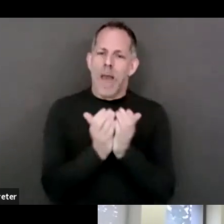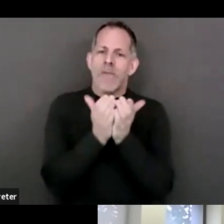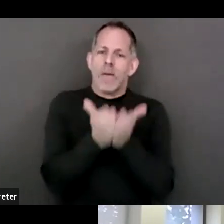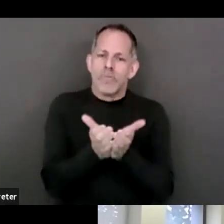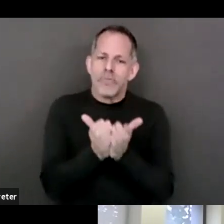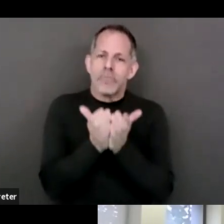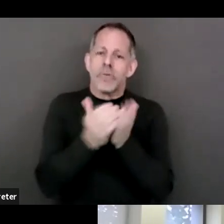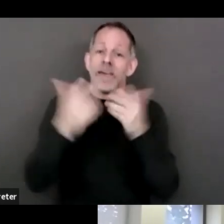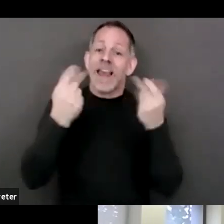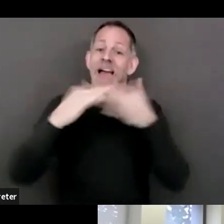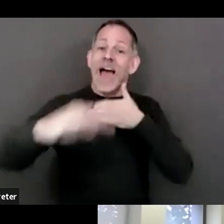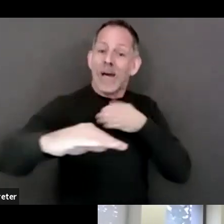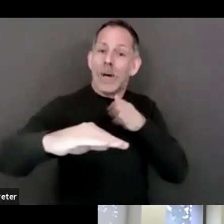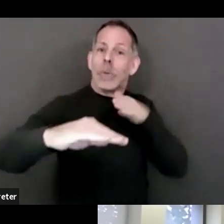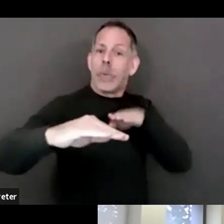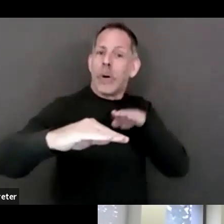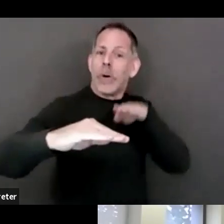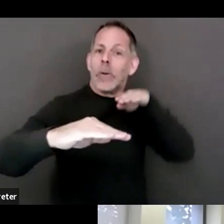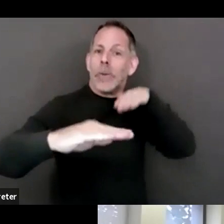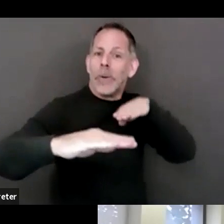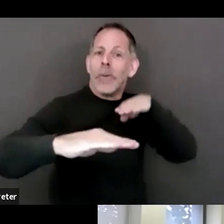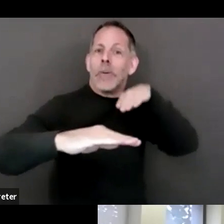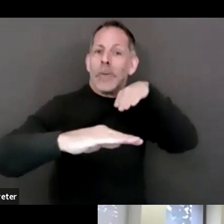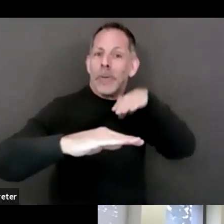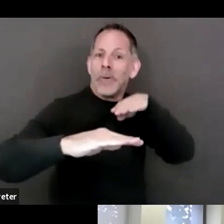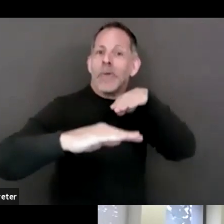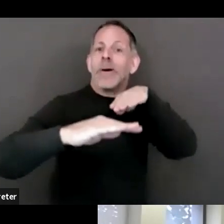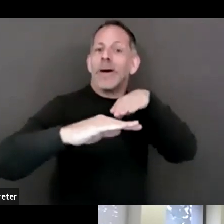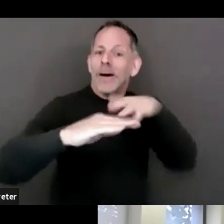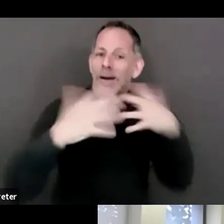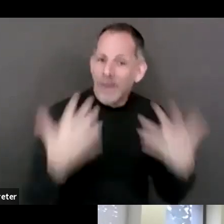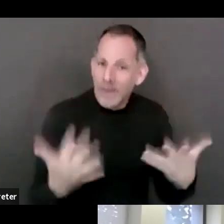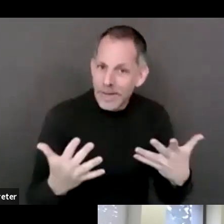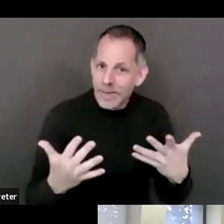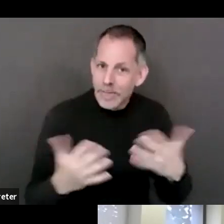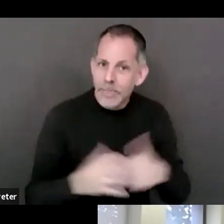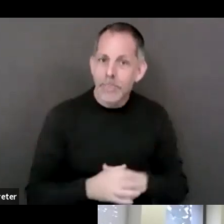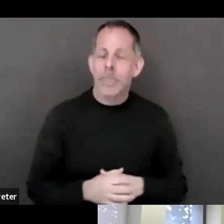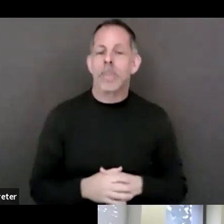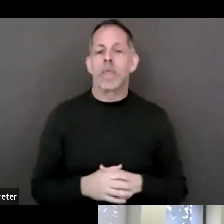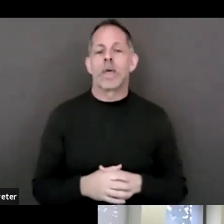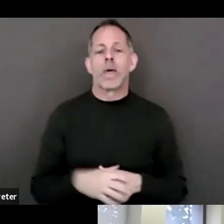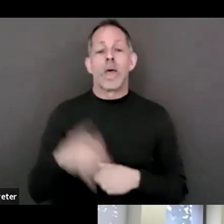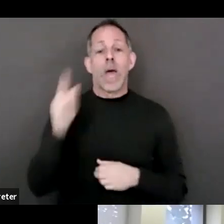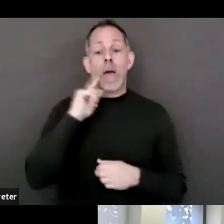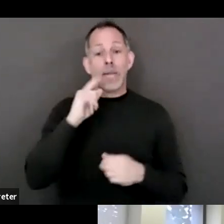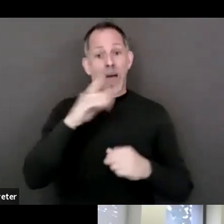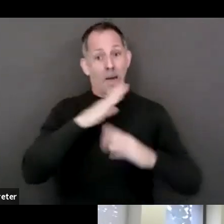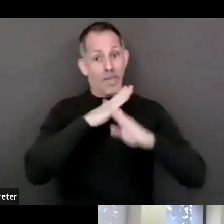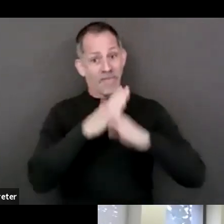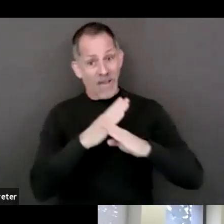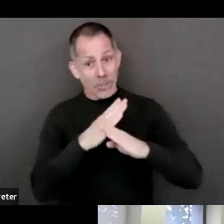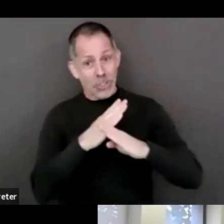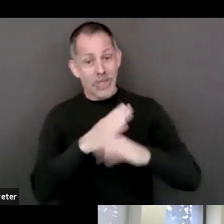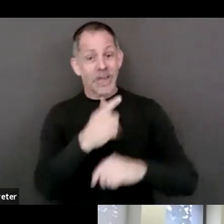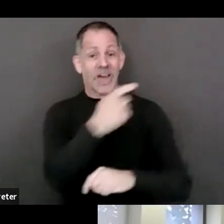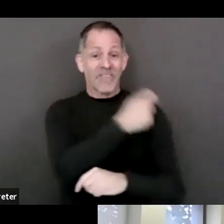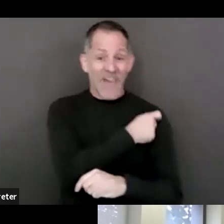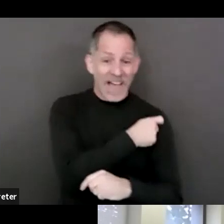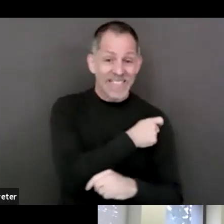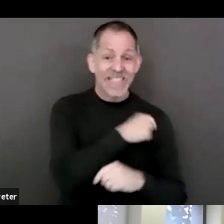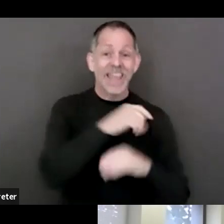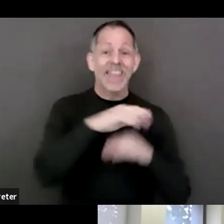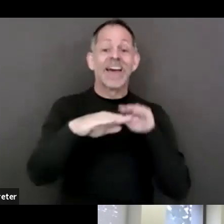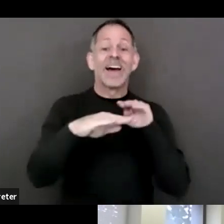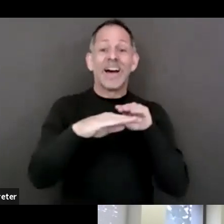prevention measures, getting vaccinated, and wait until we're a little bit closer to shore to open things up the way we've been seeing